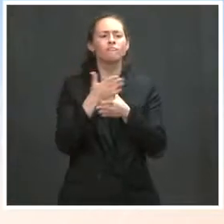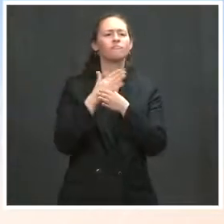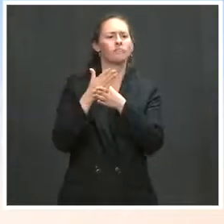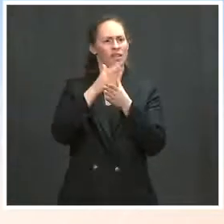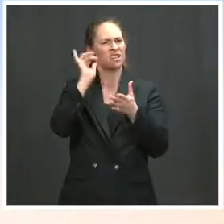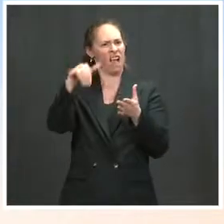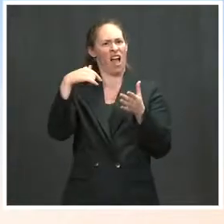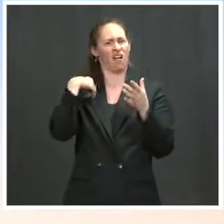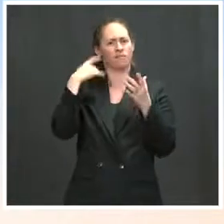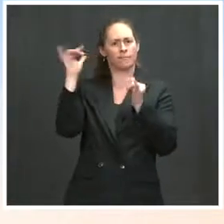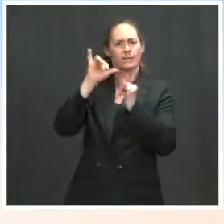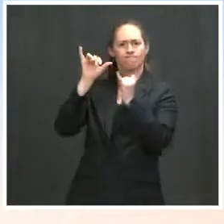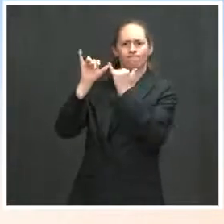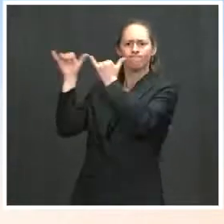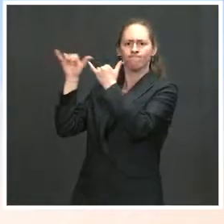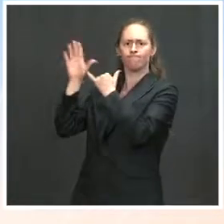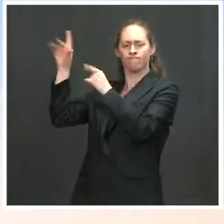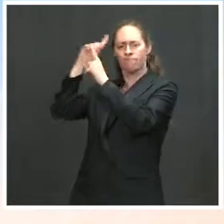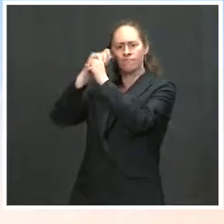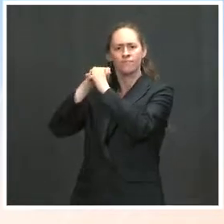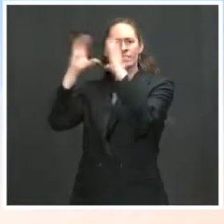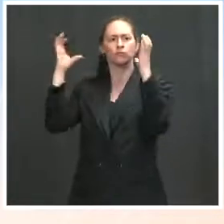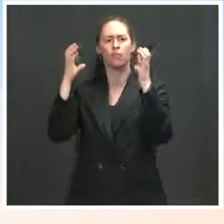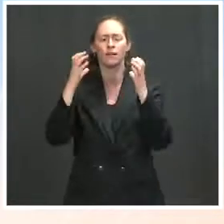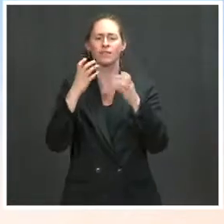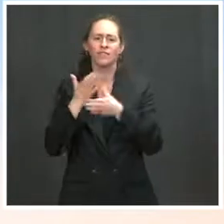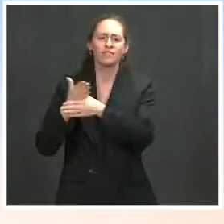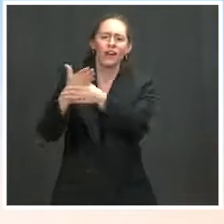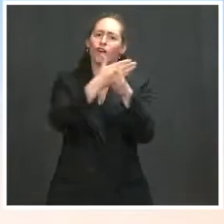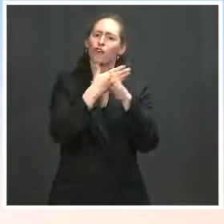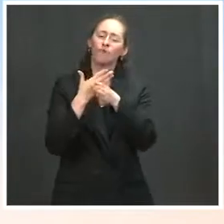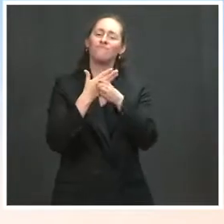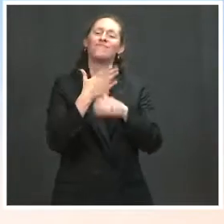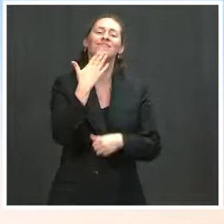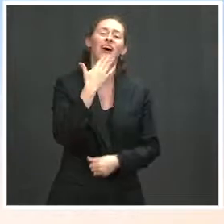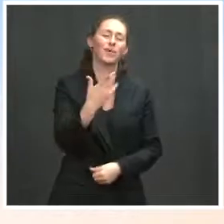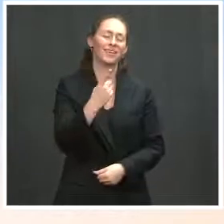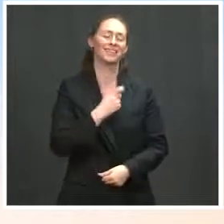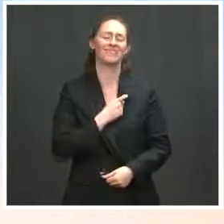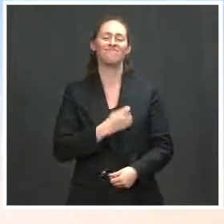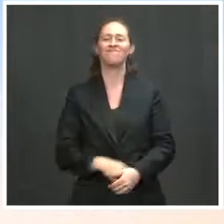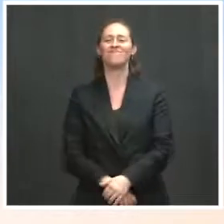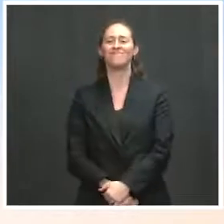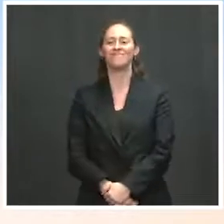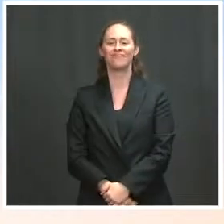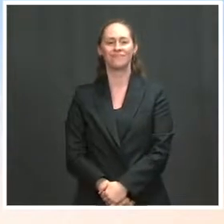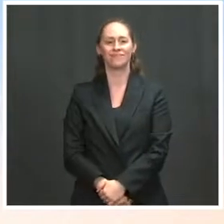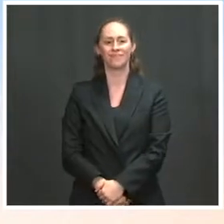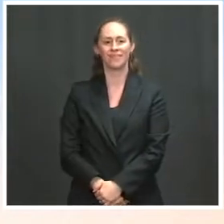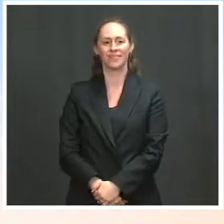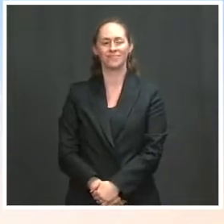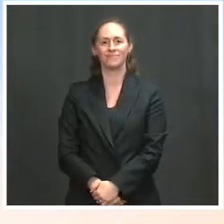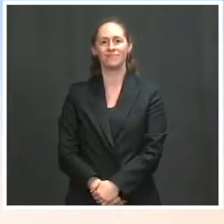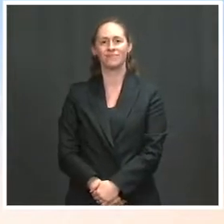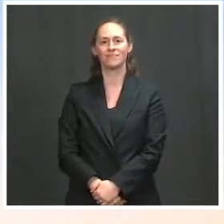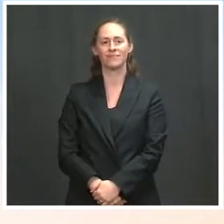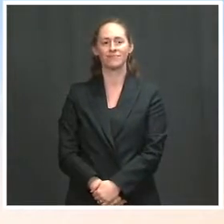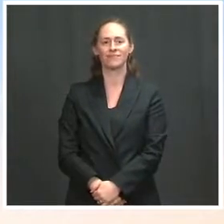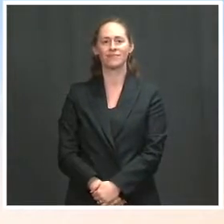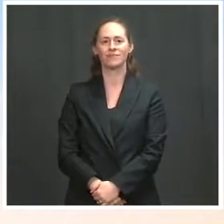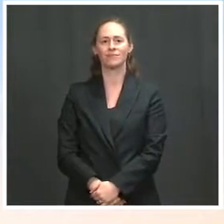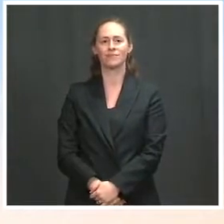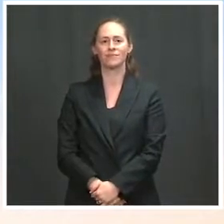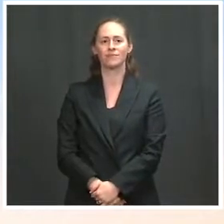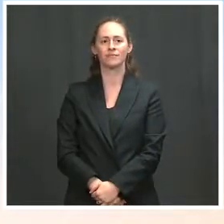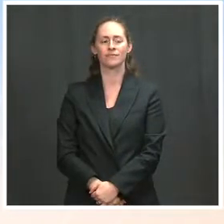us to communicate to the American people. Thank you for the question. Thanks, Karine. Welcome. The White House publicly is mostly